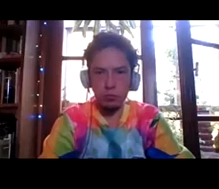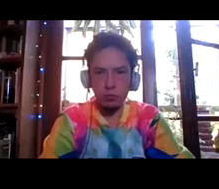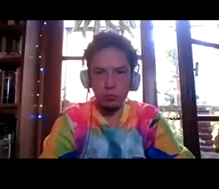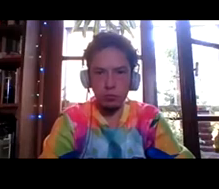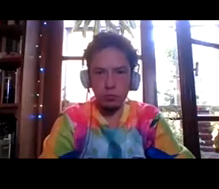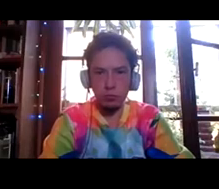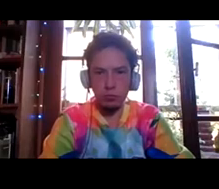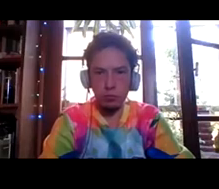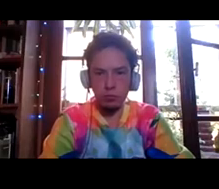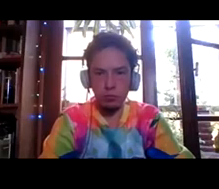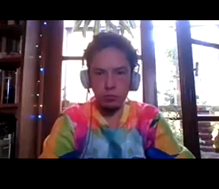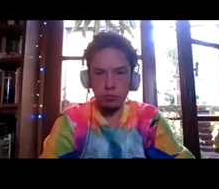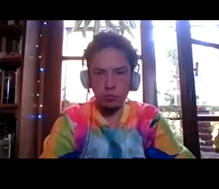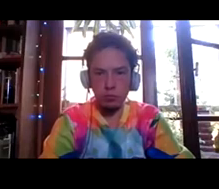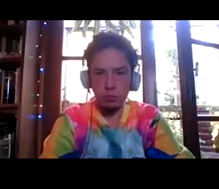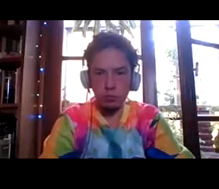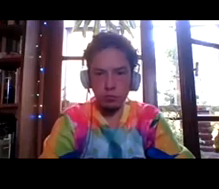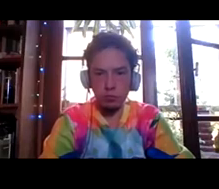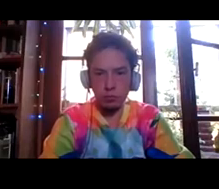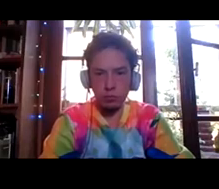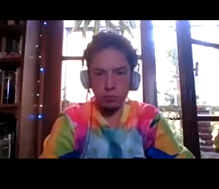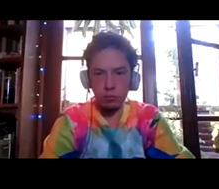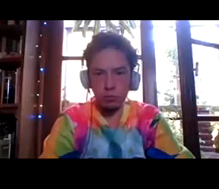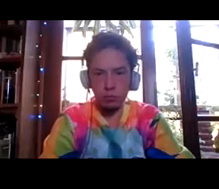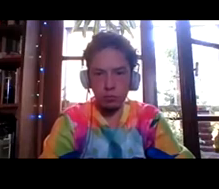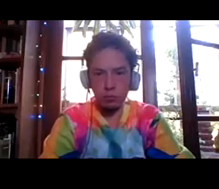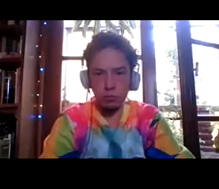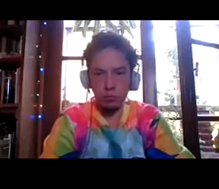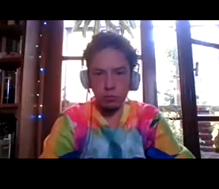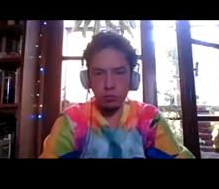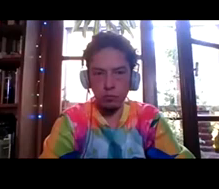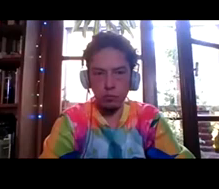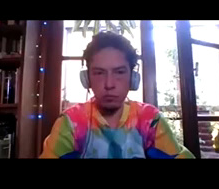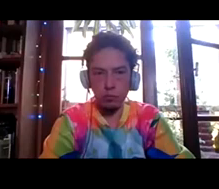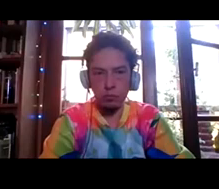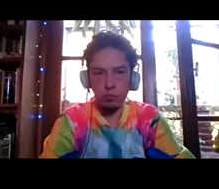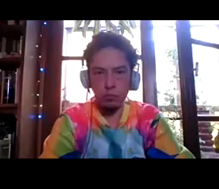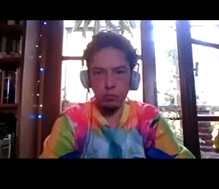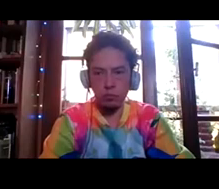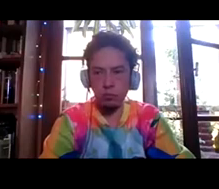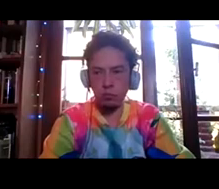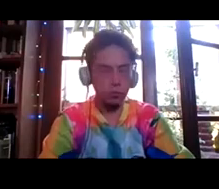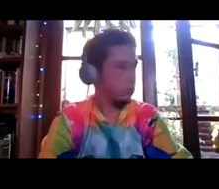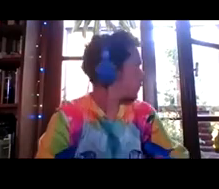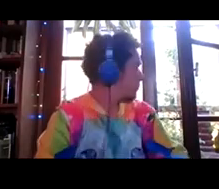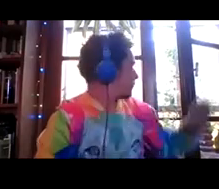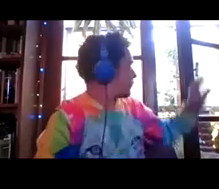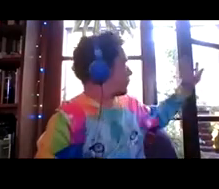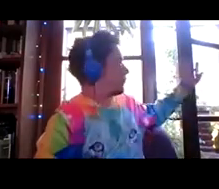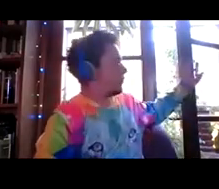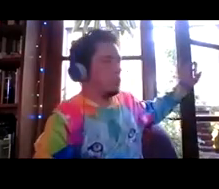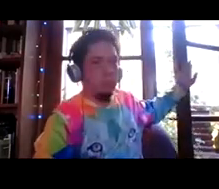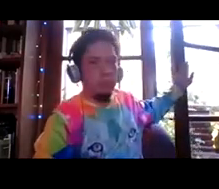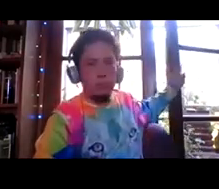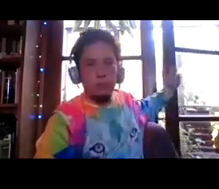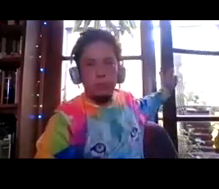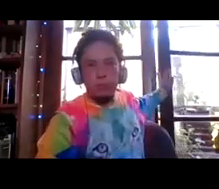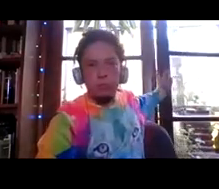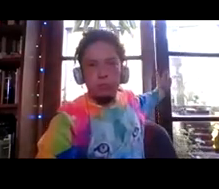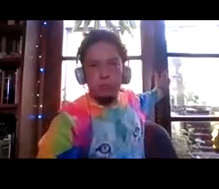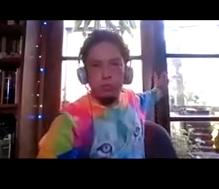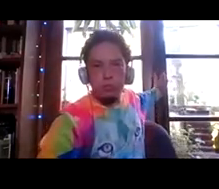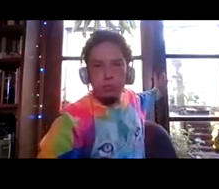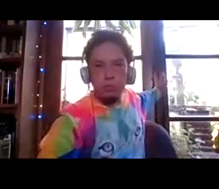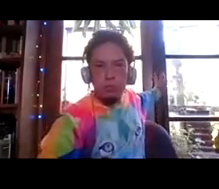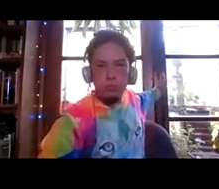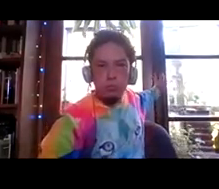L'accès aux soins de santé par Teddy Goetz, qui est interne en psychiatrie à l'Université de Pennsylvanie et